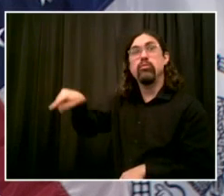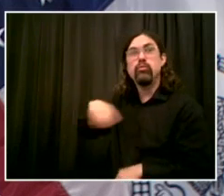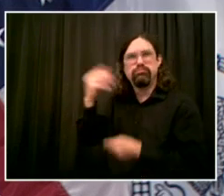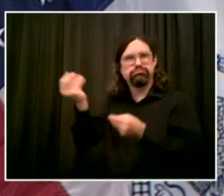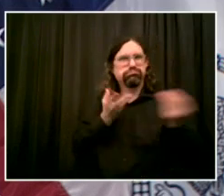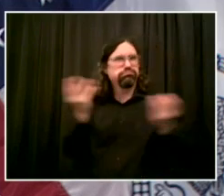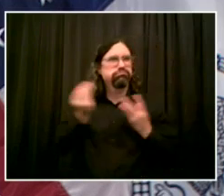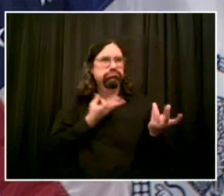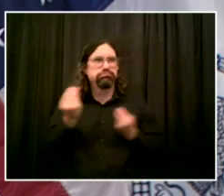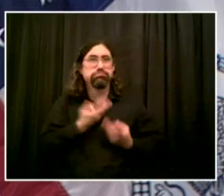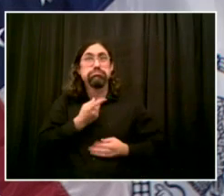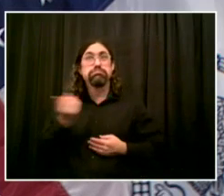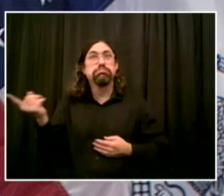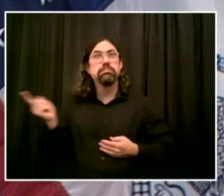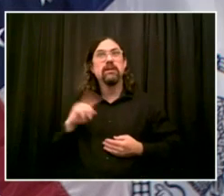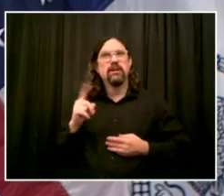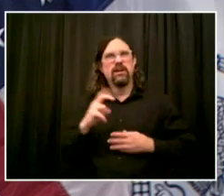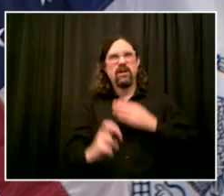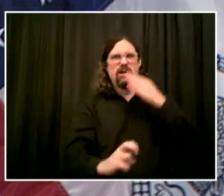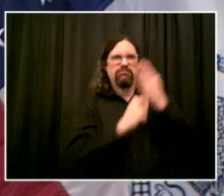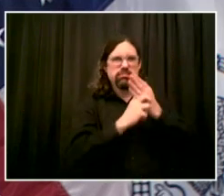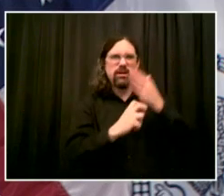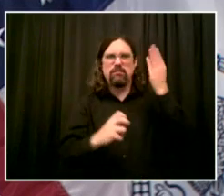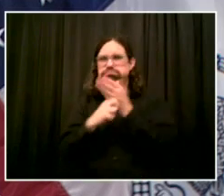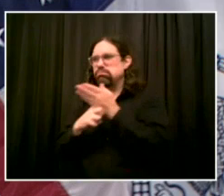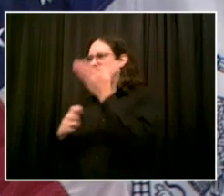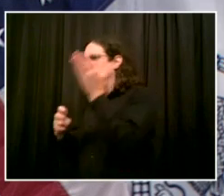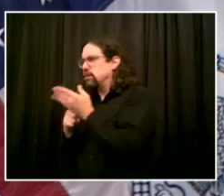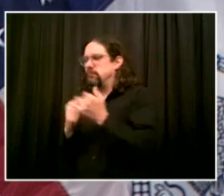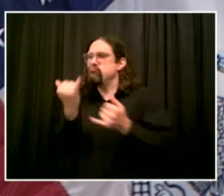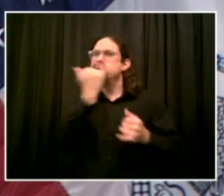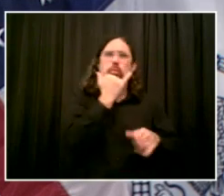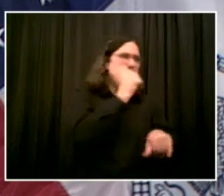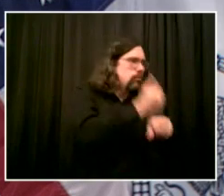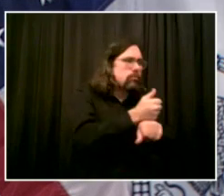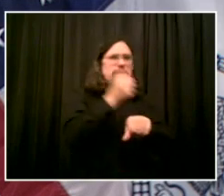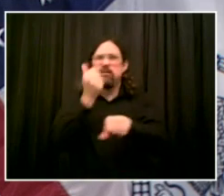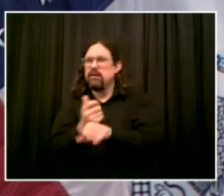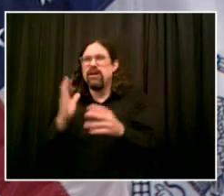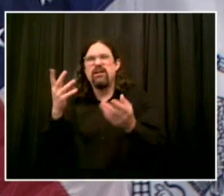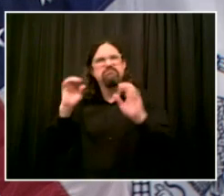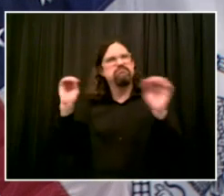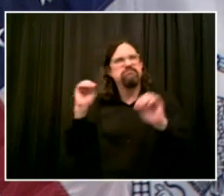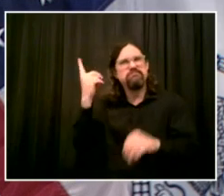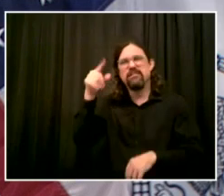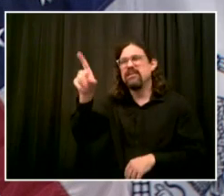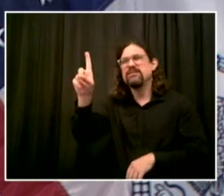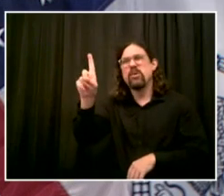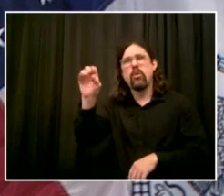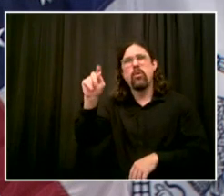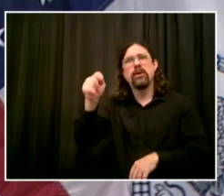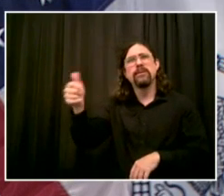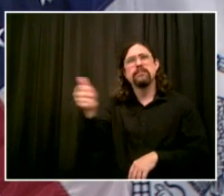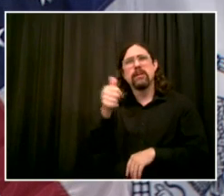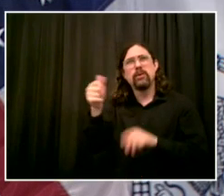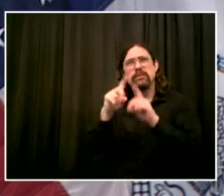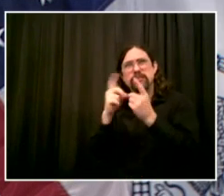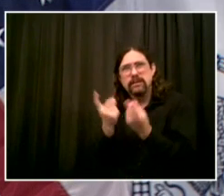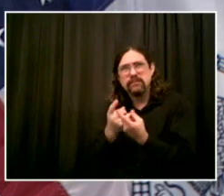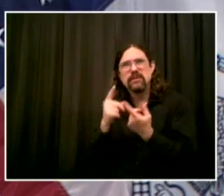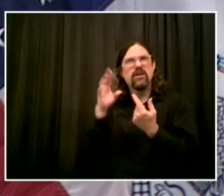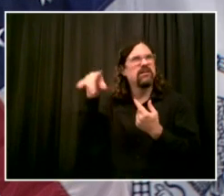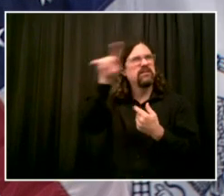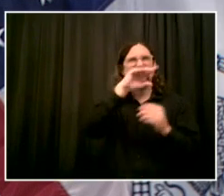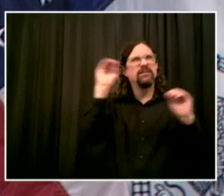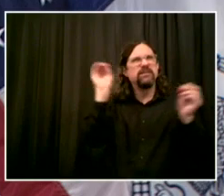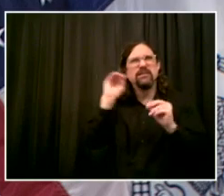to fix the issues. Is there anything you can do to provide better guidance and anything you can do to help these restaurants who desperately